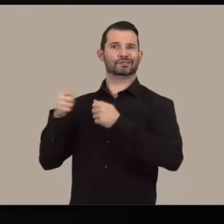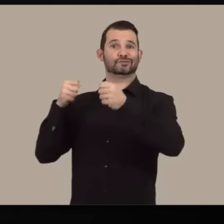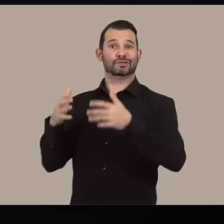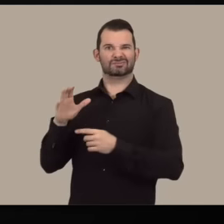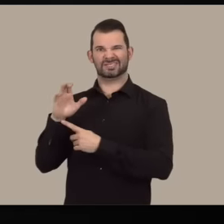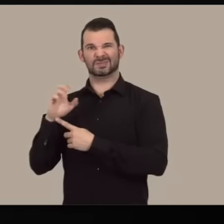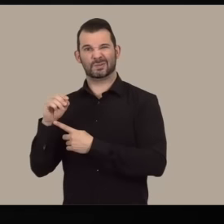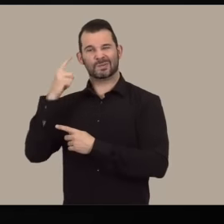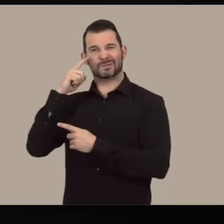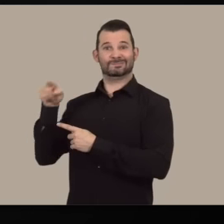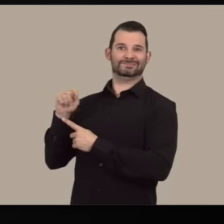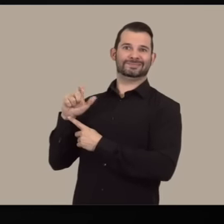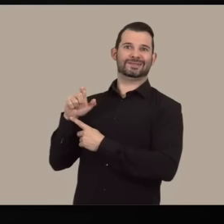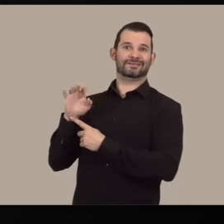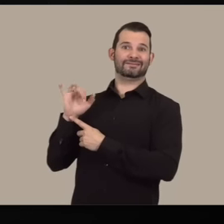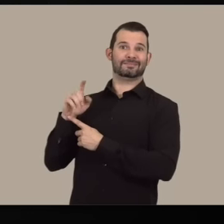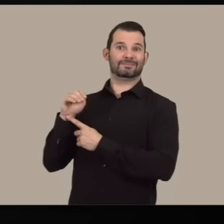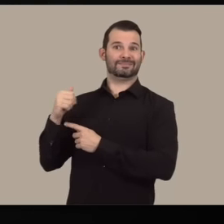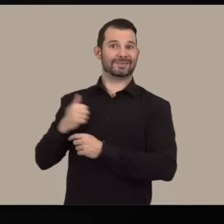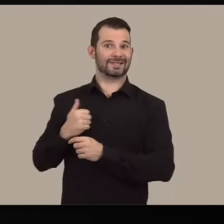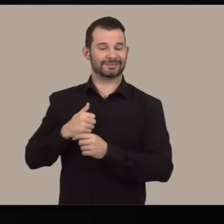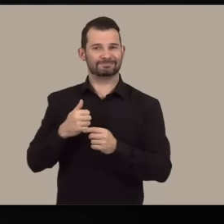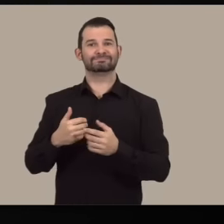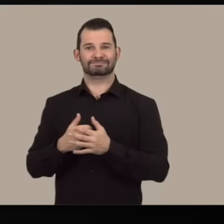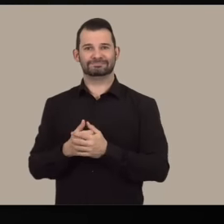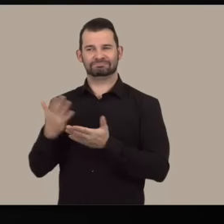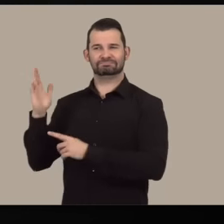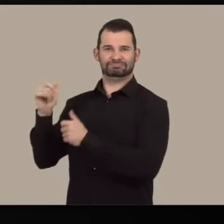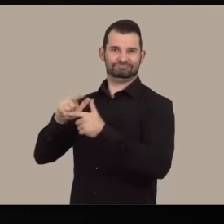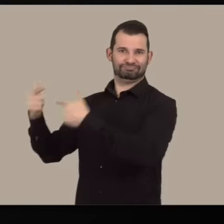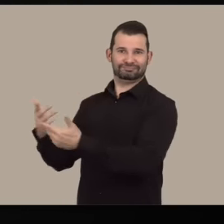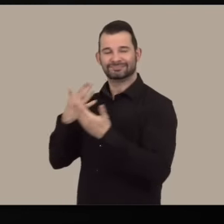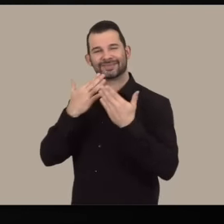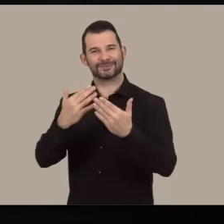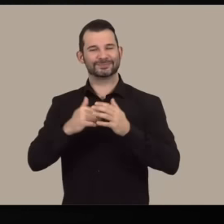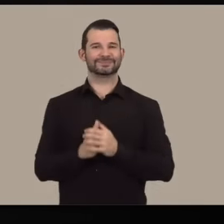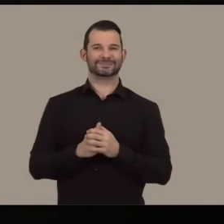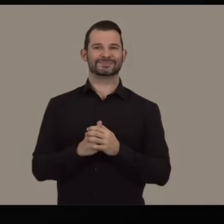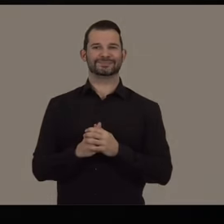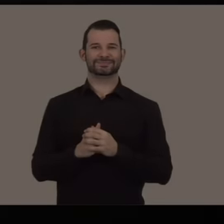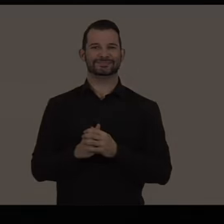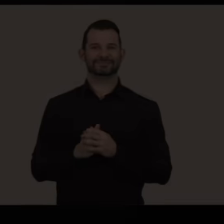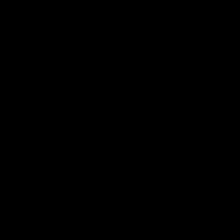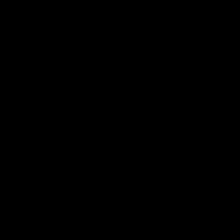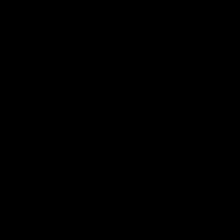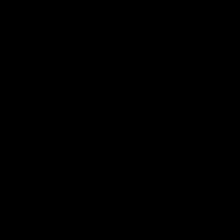Roy, Executive Director and CEO of Telefilm Canada, to speak. Thank you.